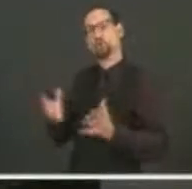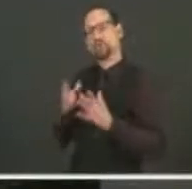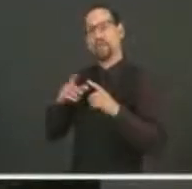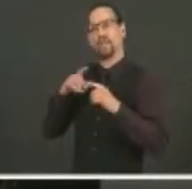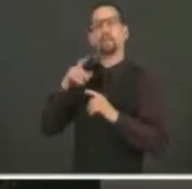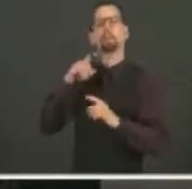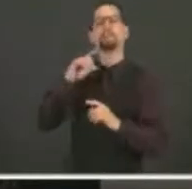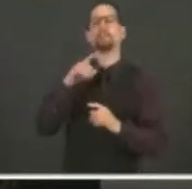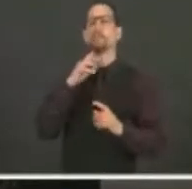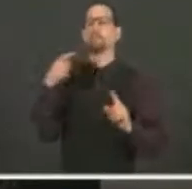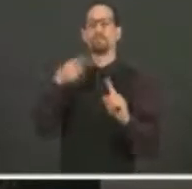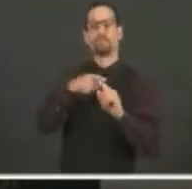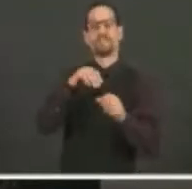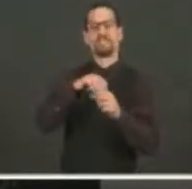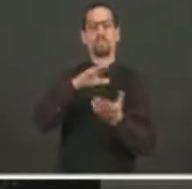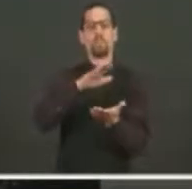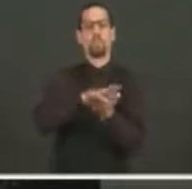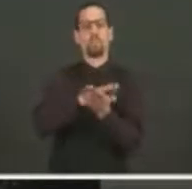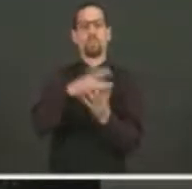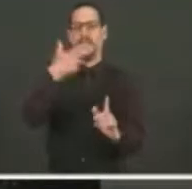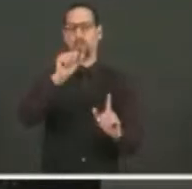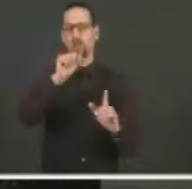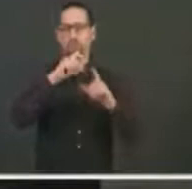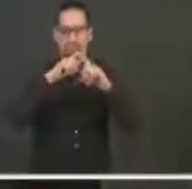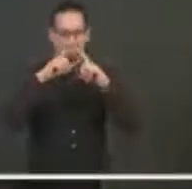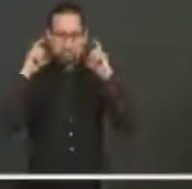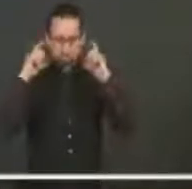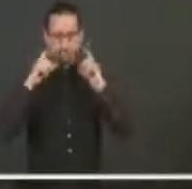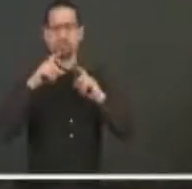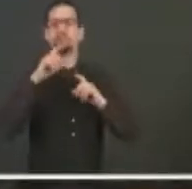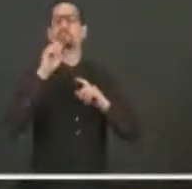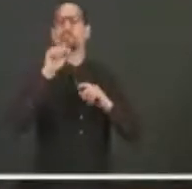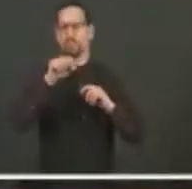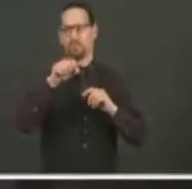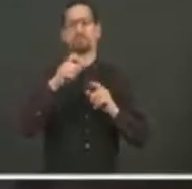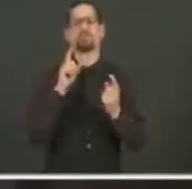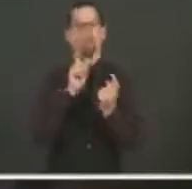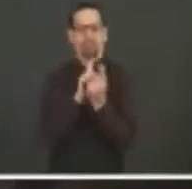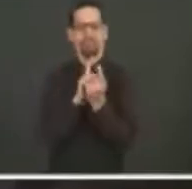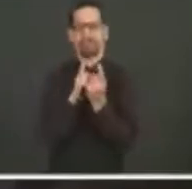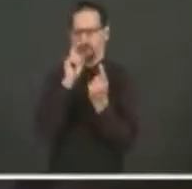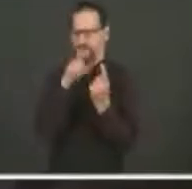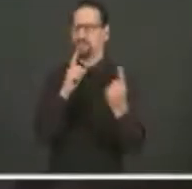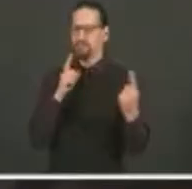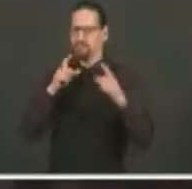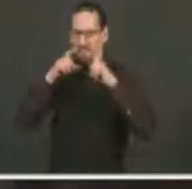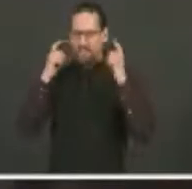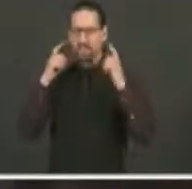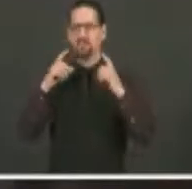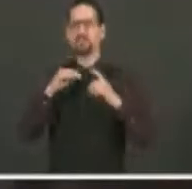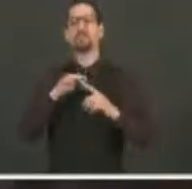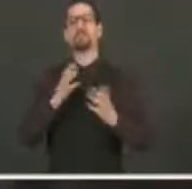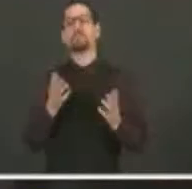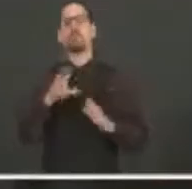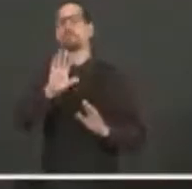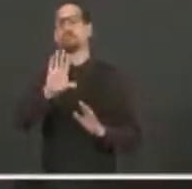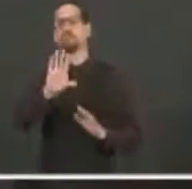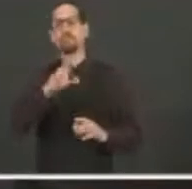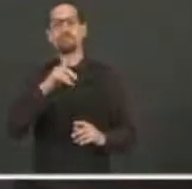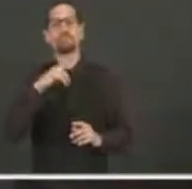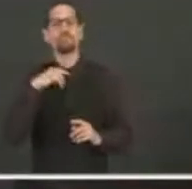feet under the full reopening plan, but elementary and middle school students would not be wearing masks? We think it's impractical. So again, if